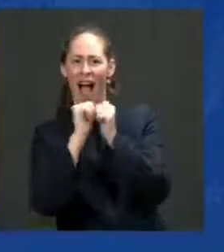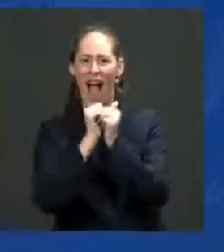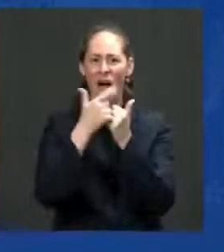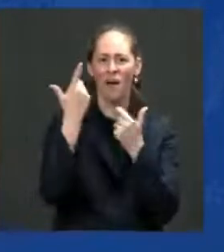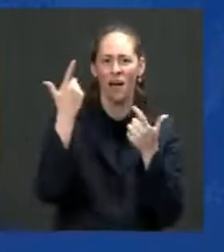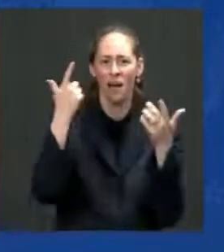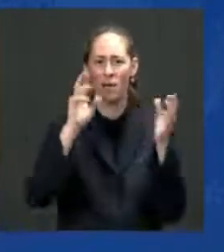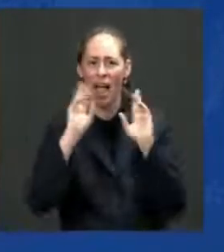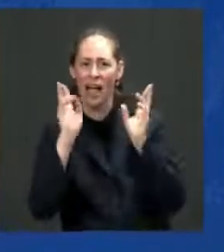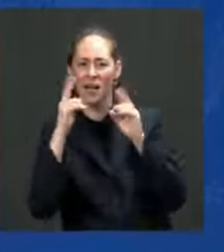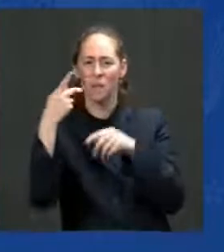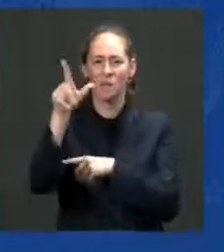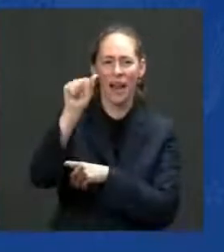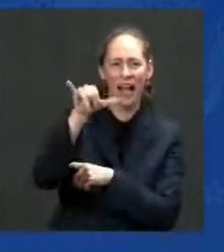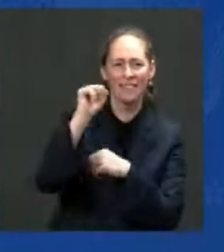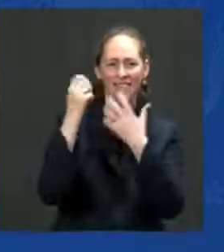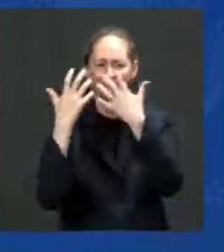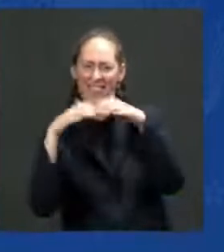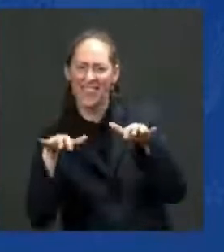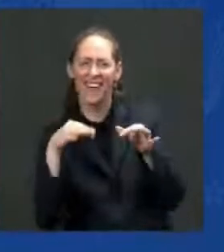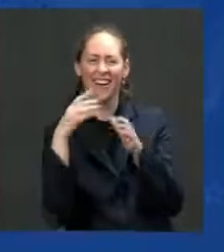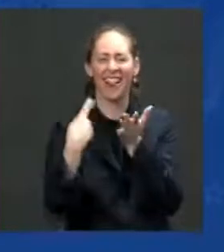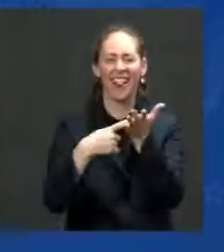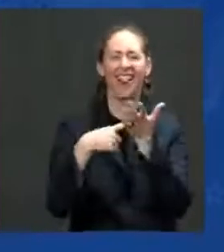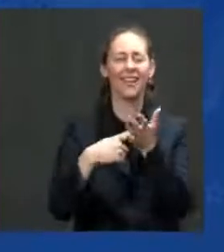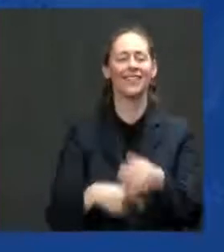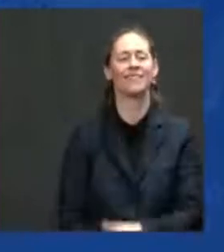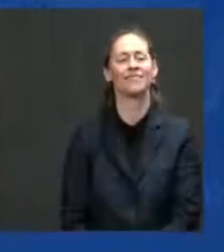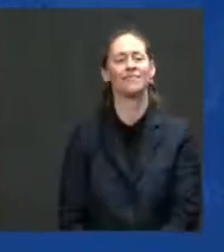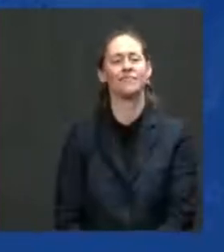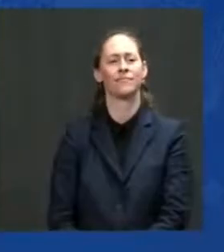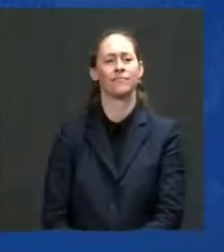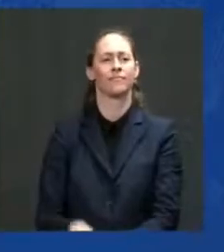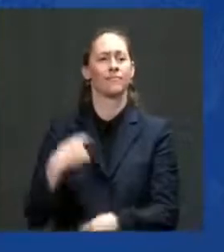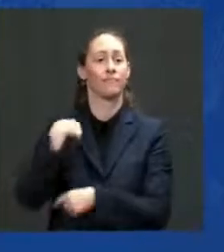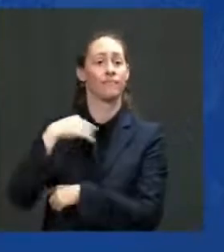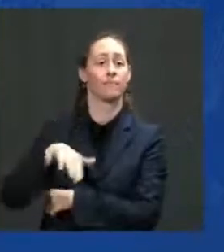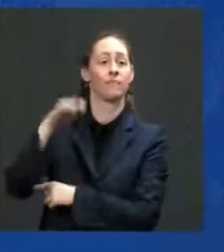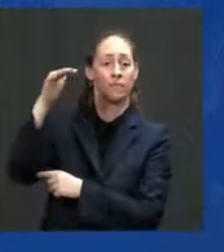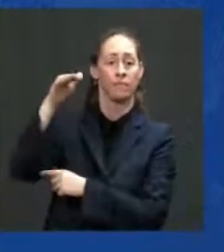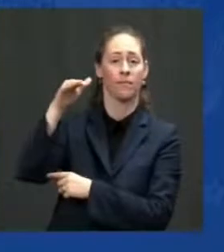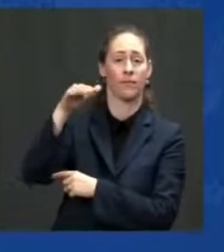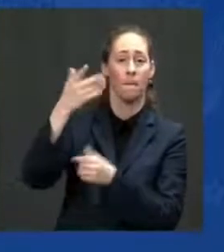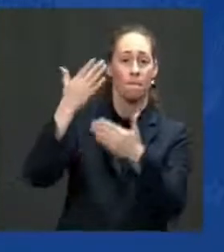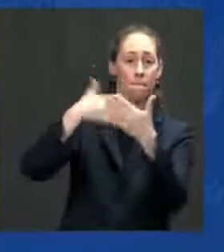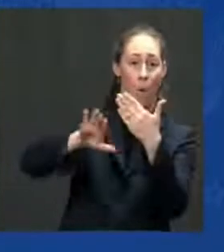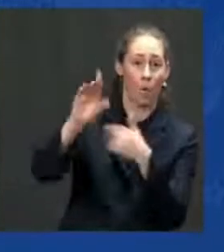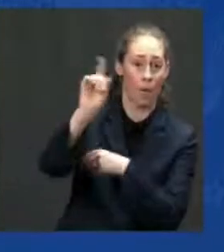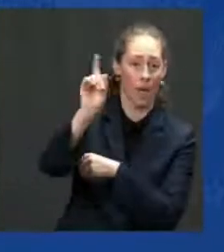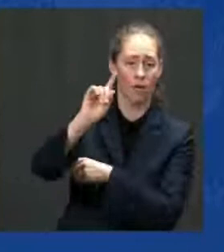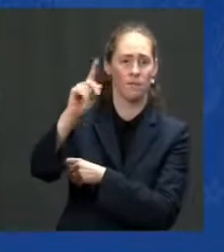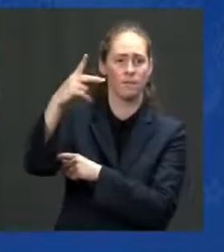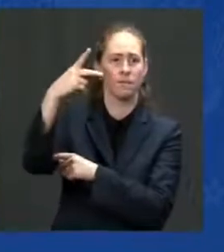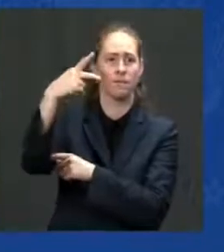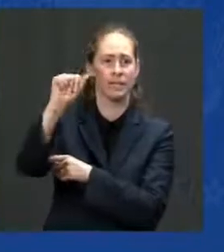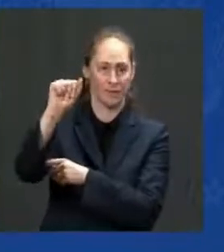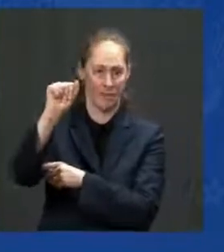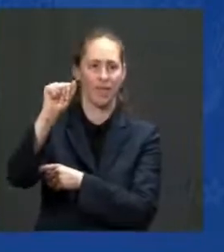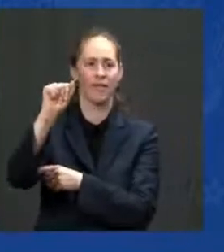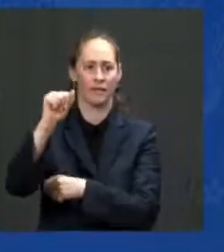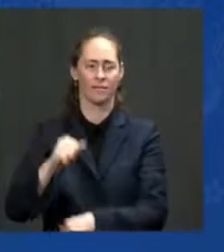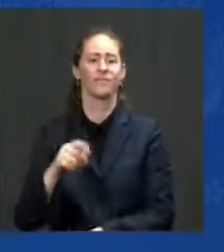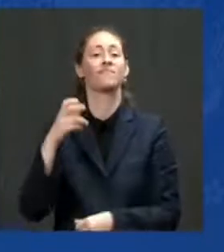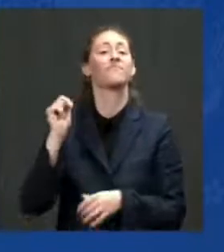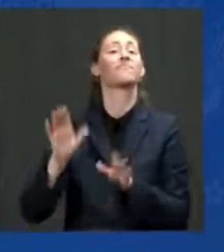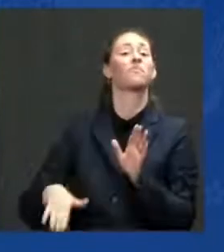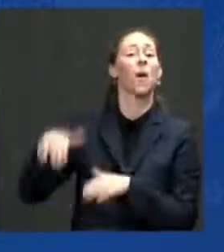But, born in Pennsylvania, raised in Delaware. Where I come from, that's a heck of a combination, man. Chris and I had a chance to speak